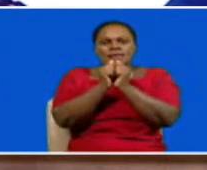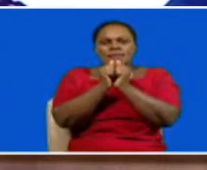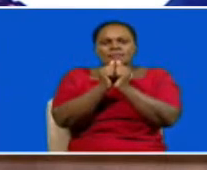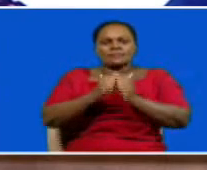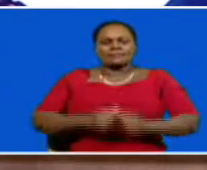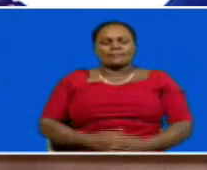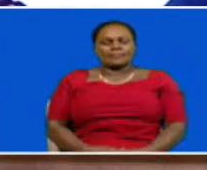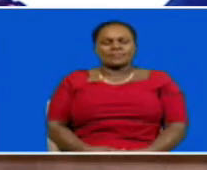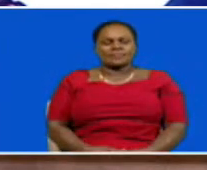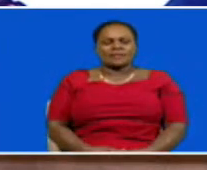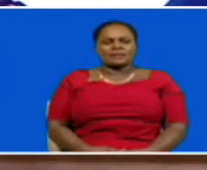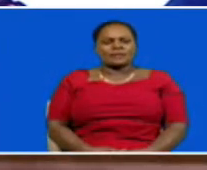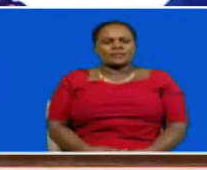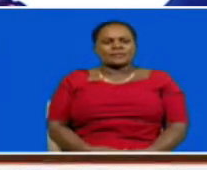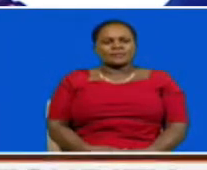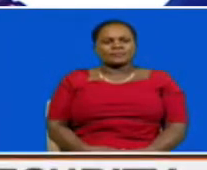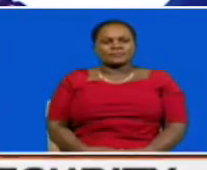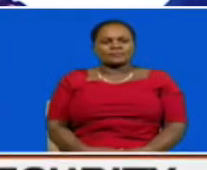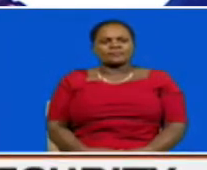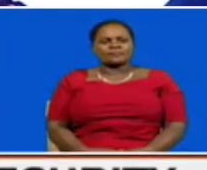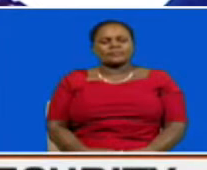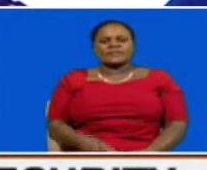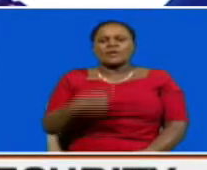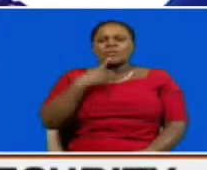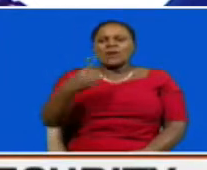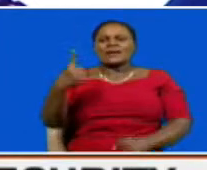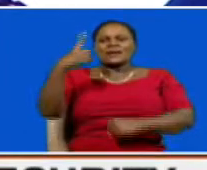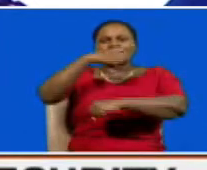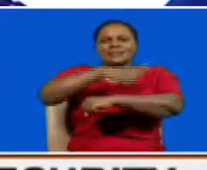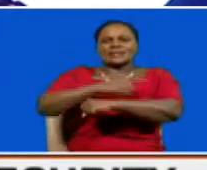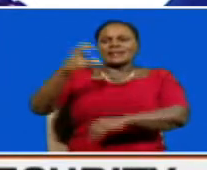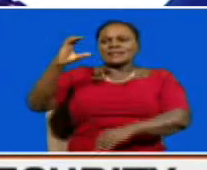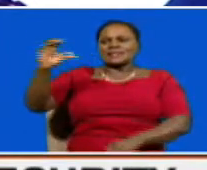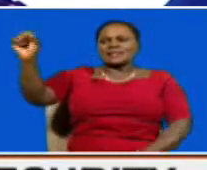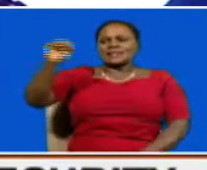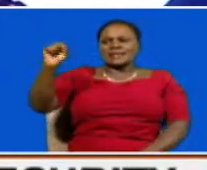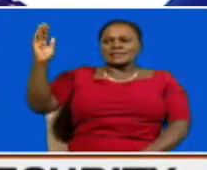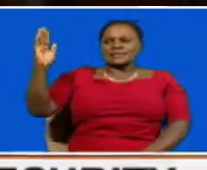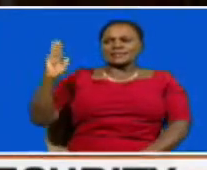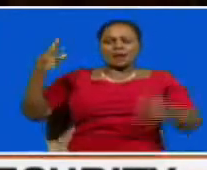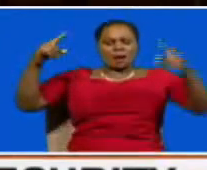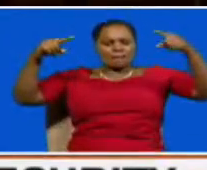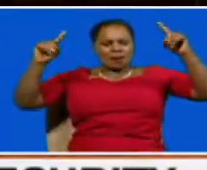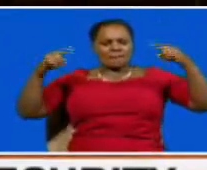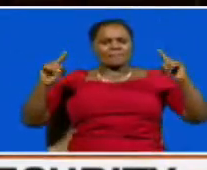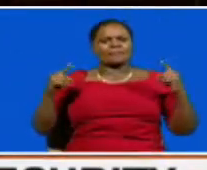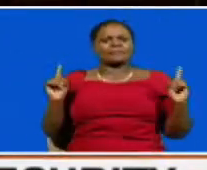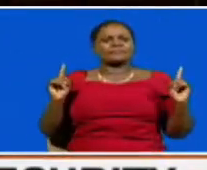Lusige has more on Kindiki's 100-day security scorecard.